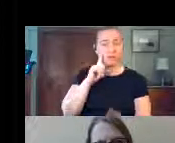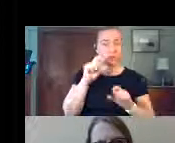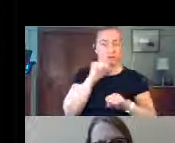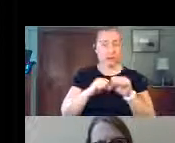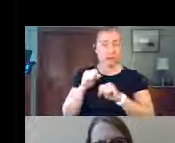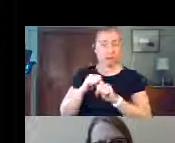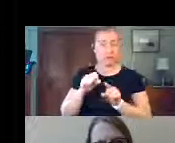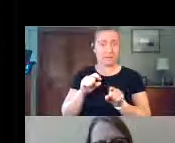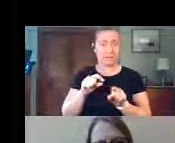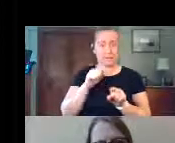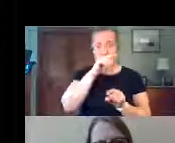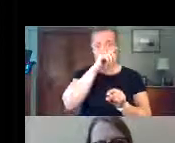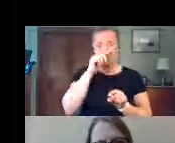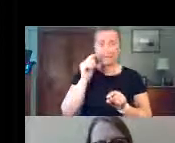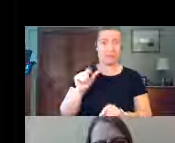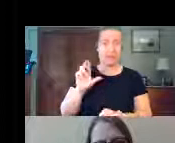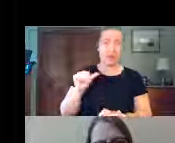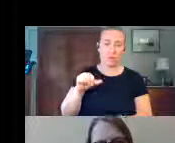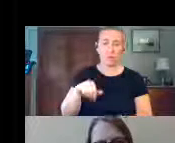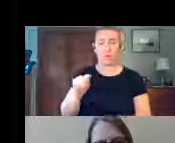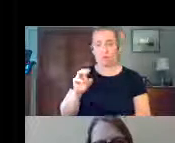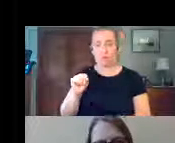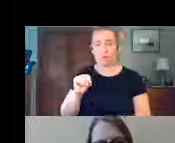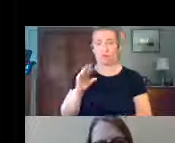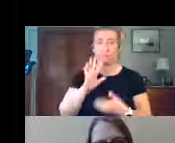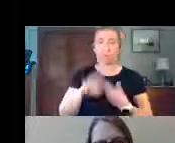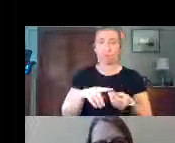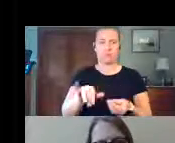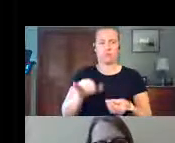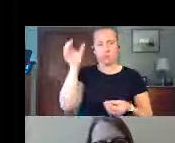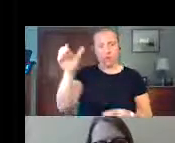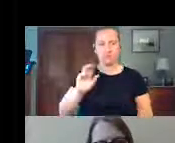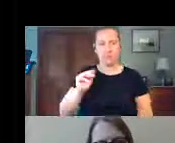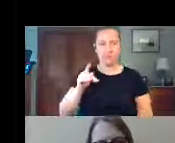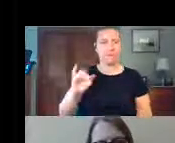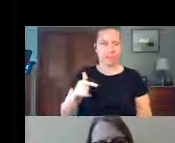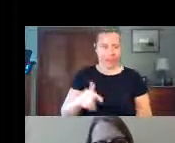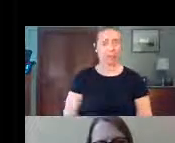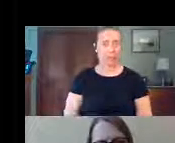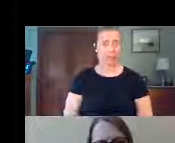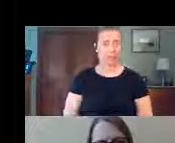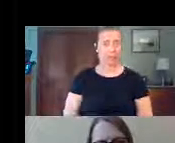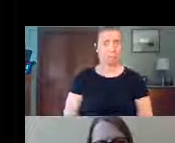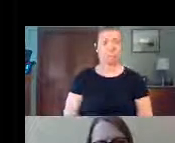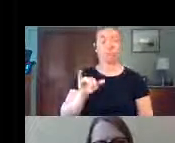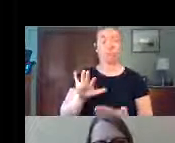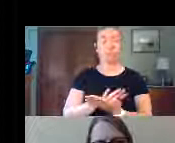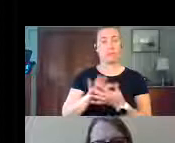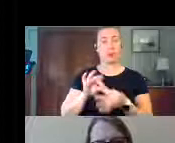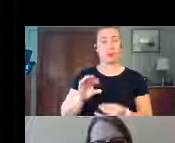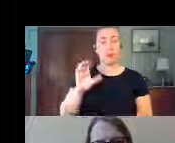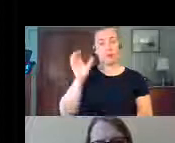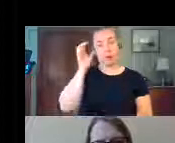Thomas Waltz and Laura Damschroder's paper on concept mapping. So it turns out that when you look at that paper, they